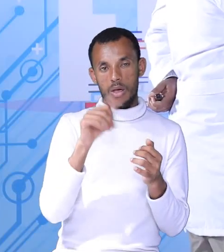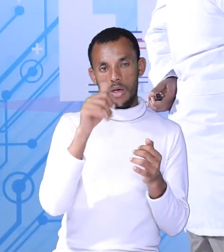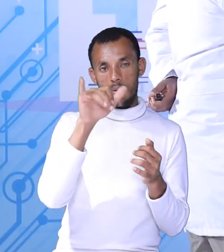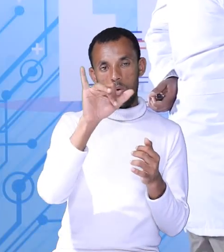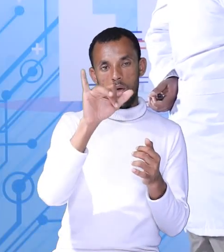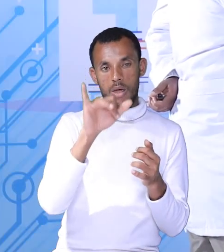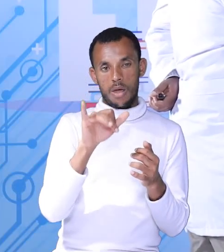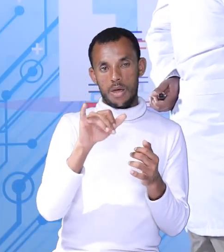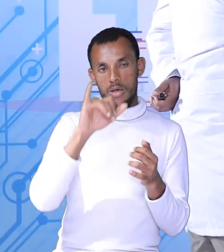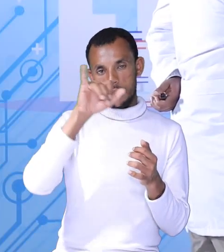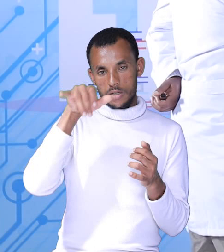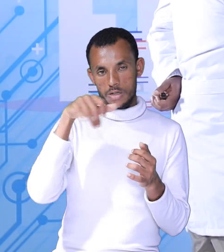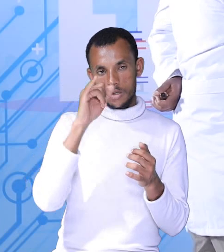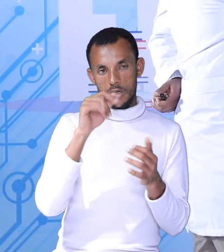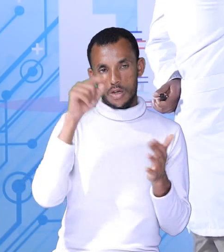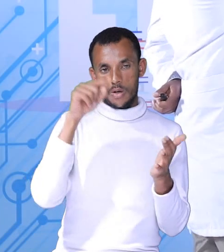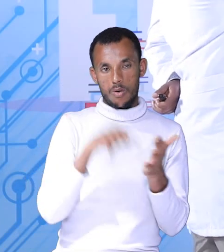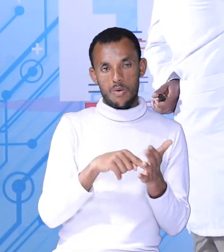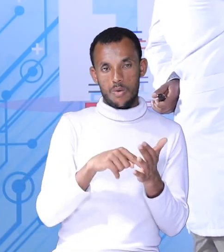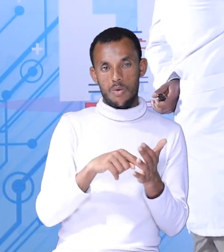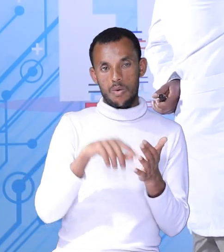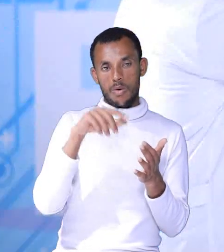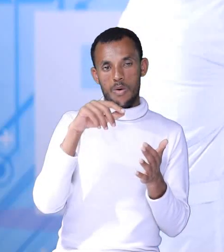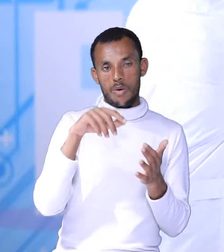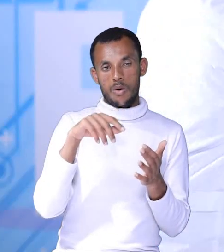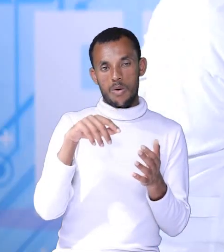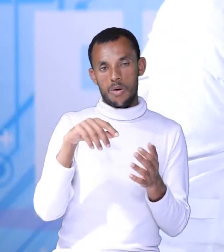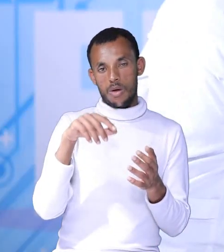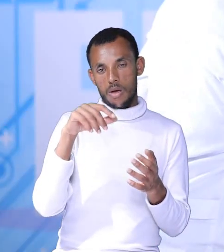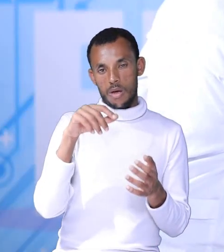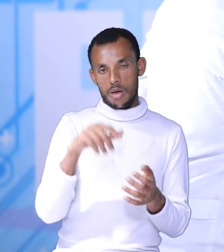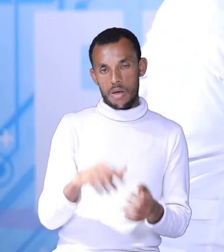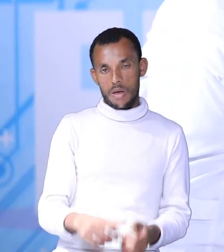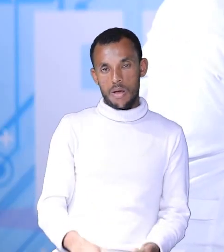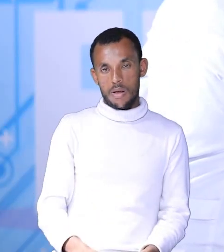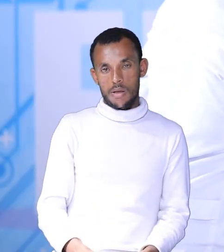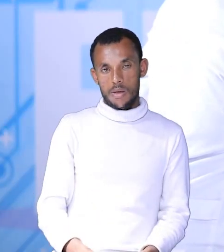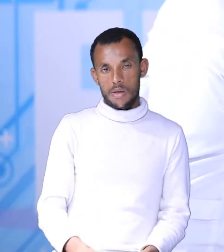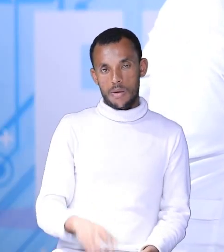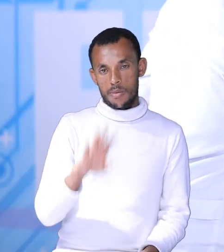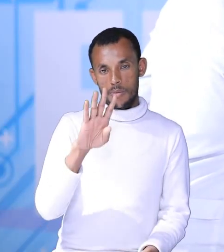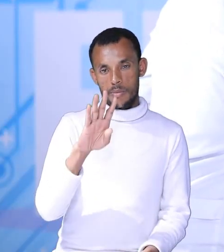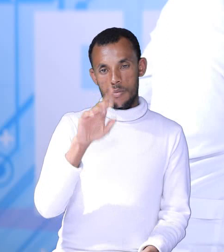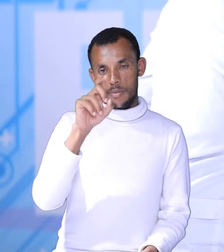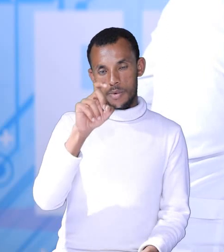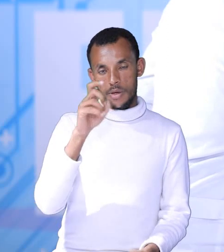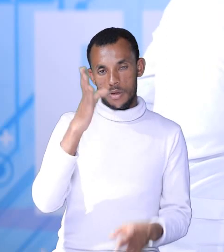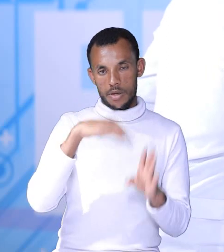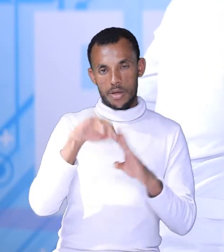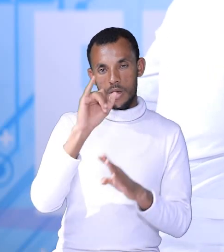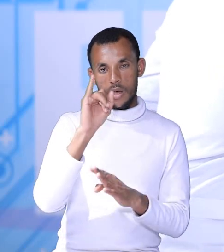ay j dotted with ay j dotted with this one, it is bx in the